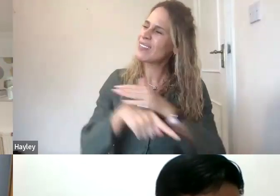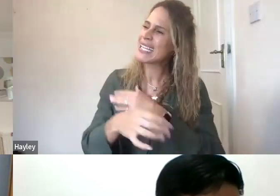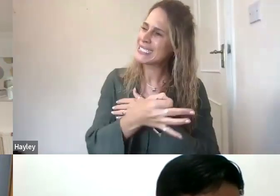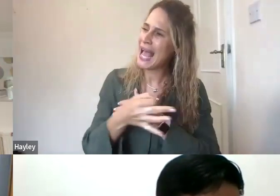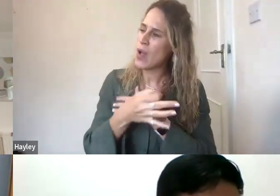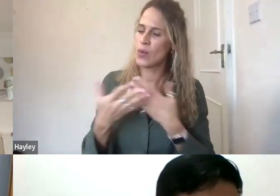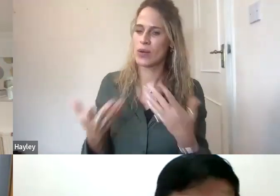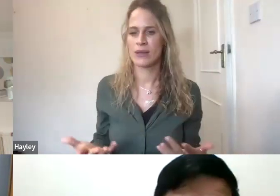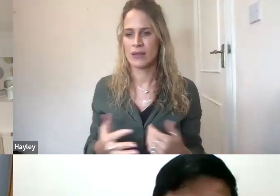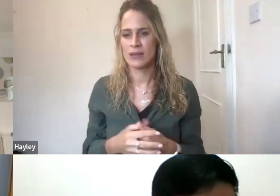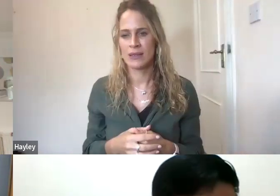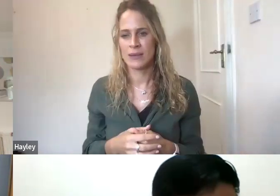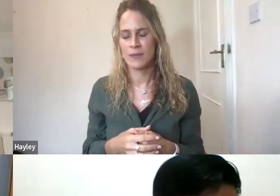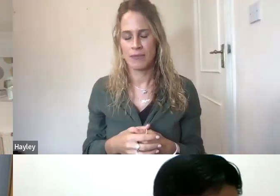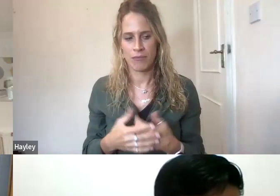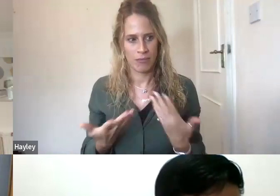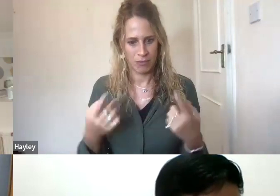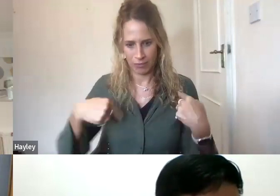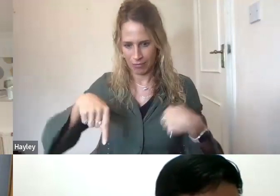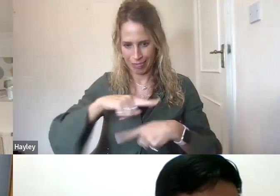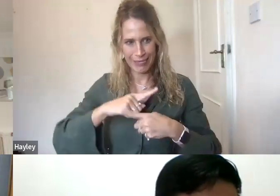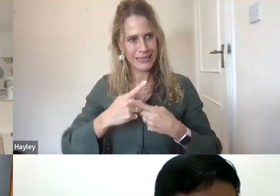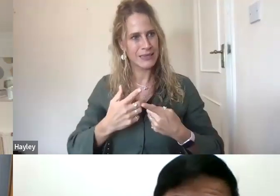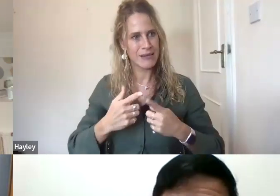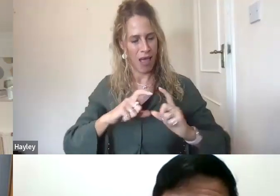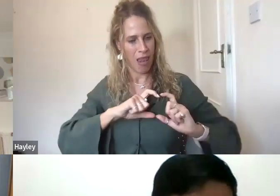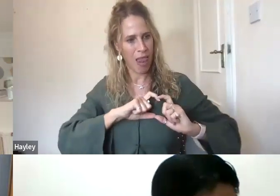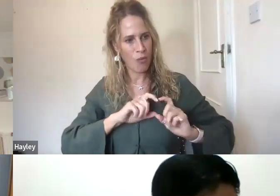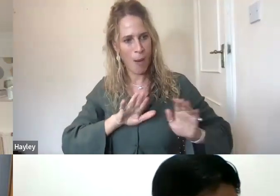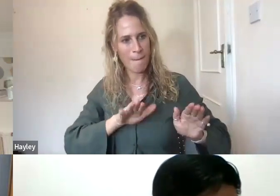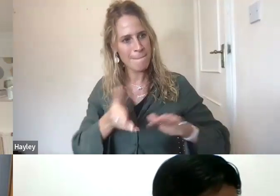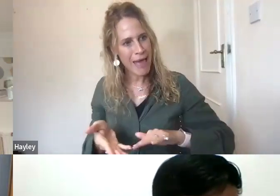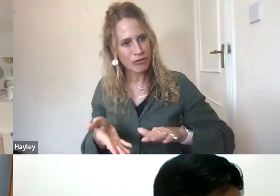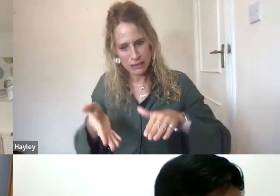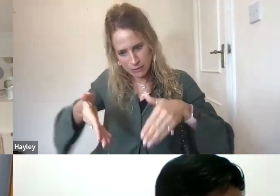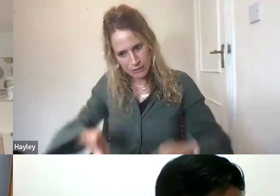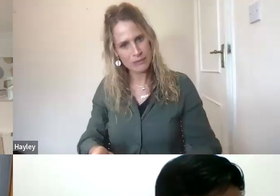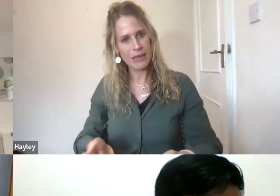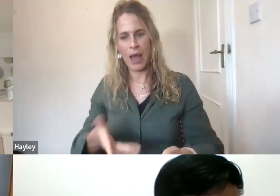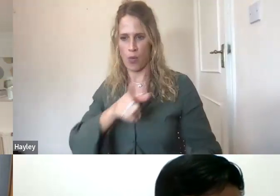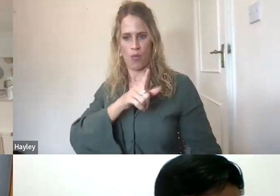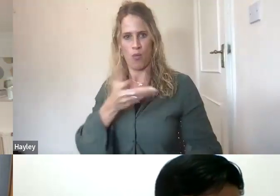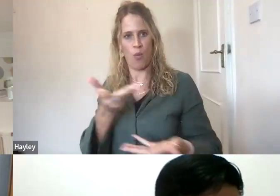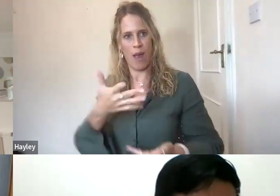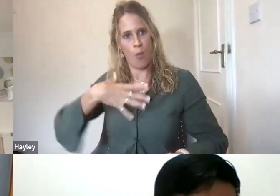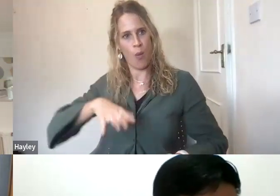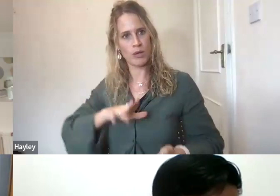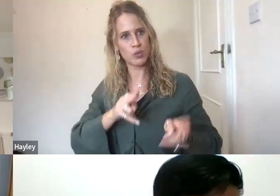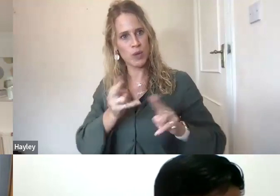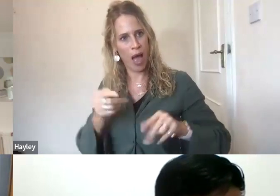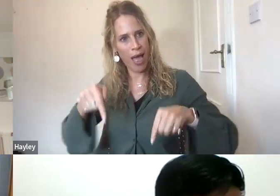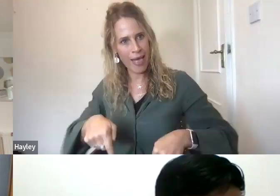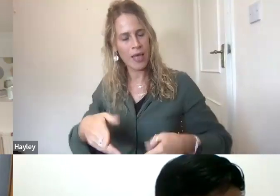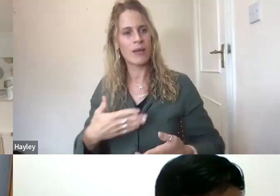town? This is where our loved ones are buried. This is also where we will die. Why don't you flee the